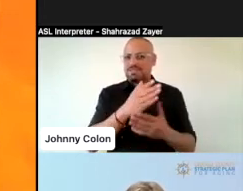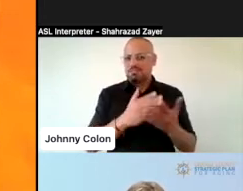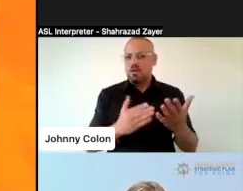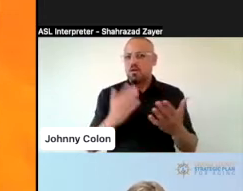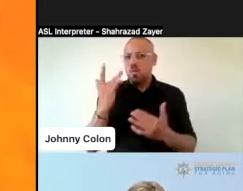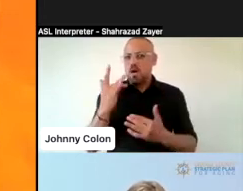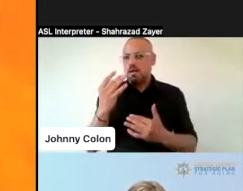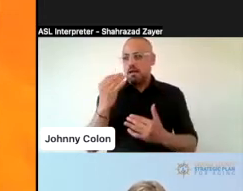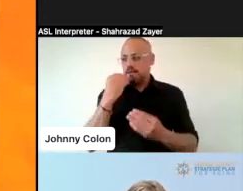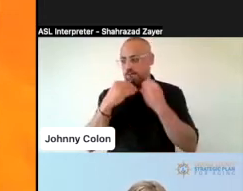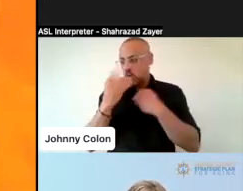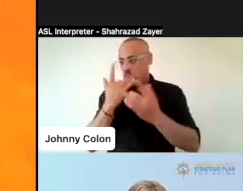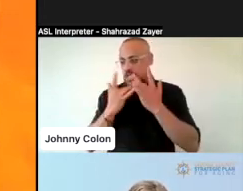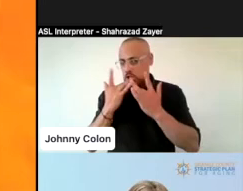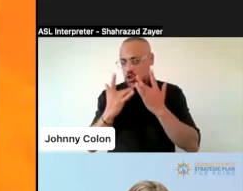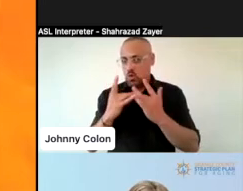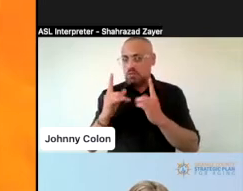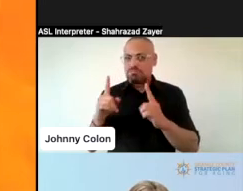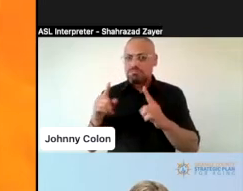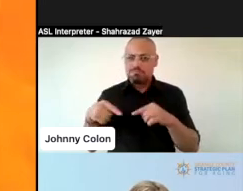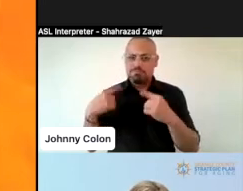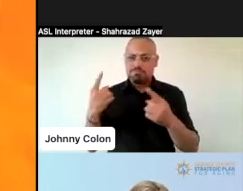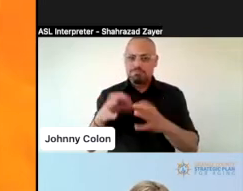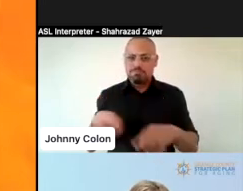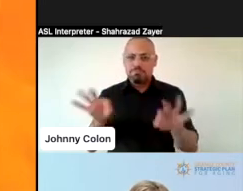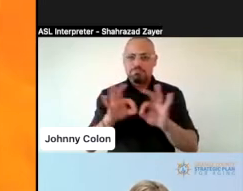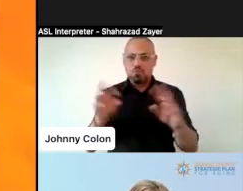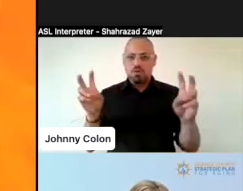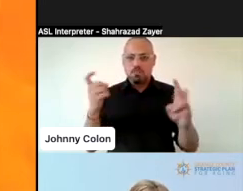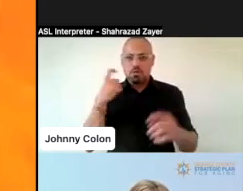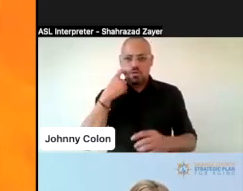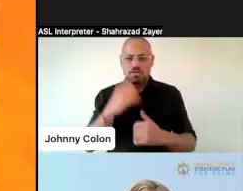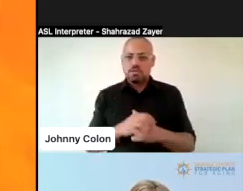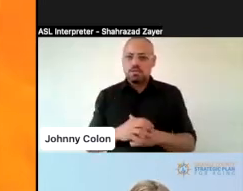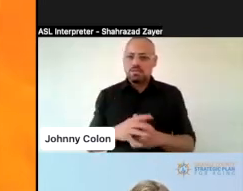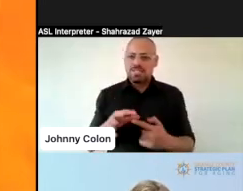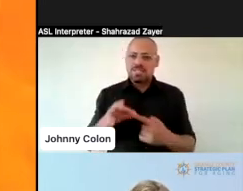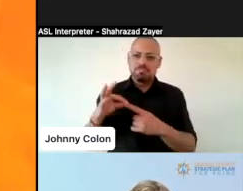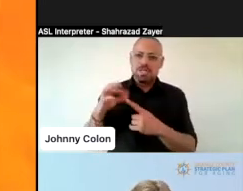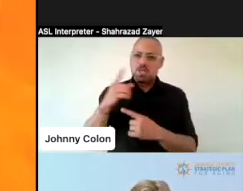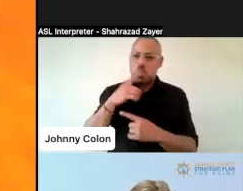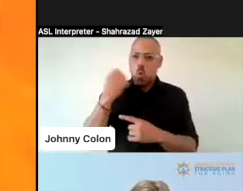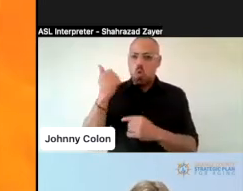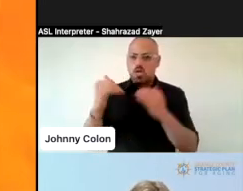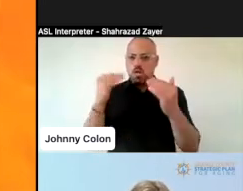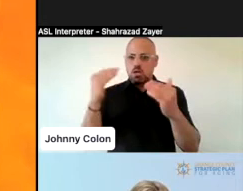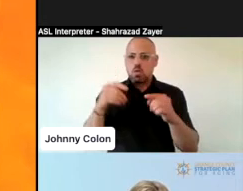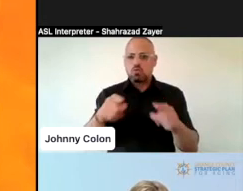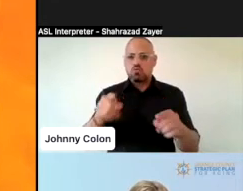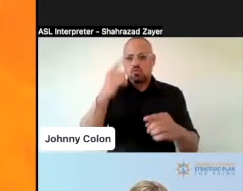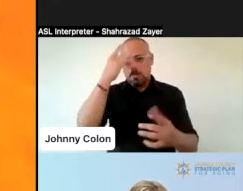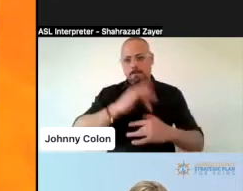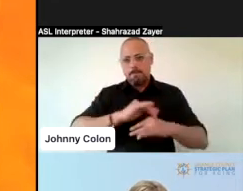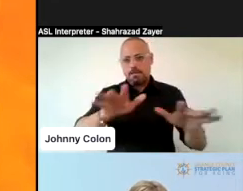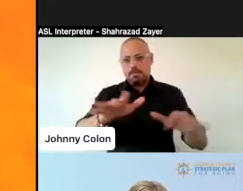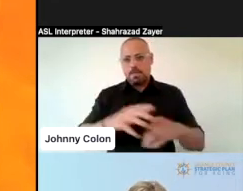food insecurity has been such an important topic recently, especially for older adults during the pandemic.